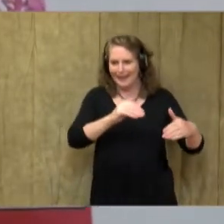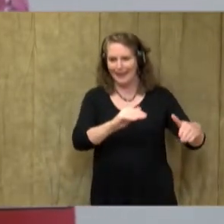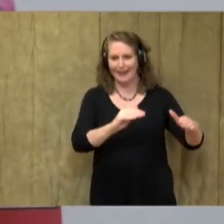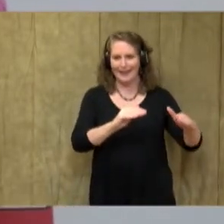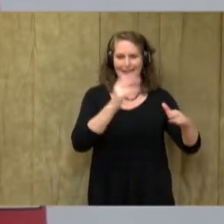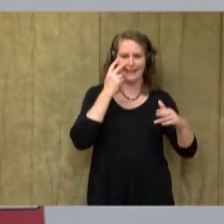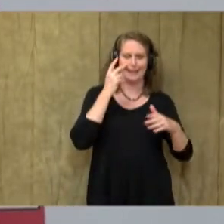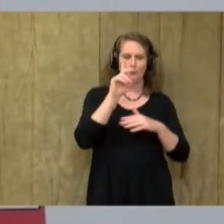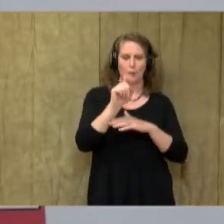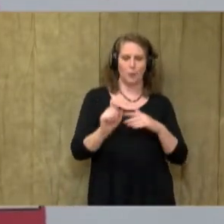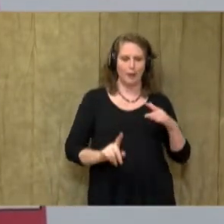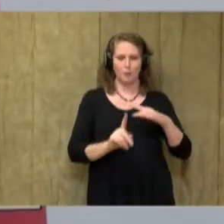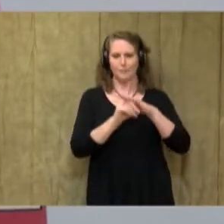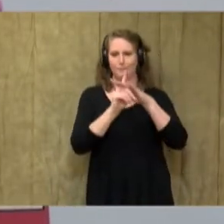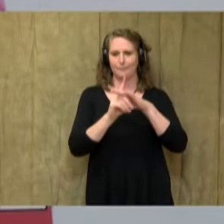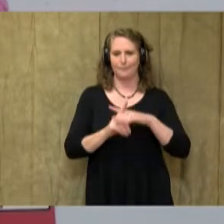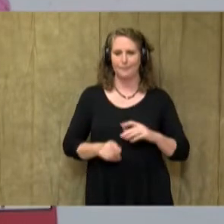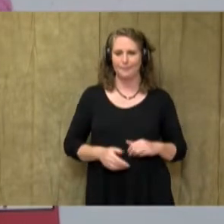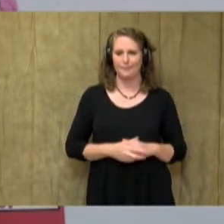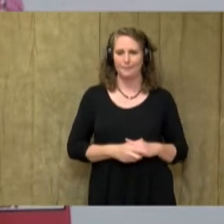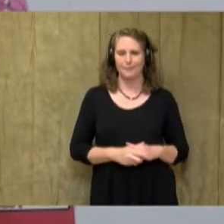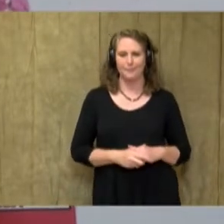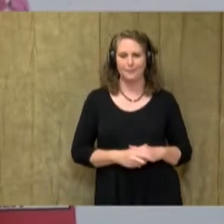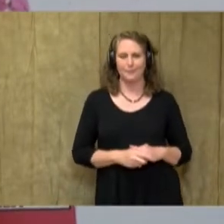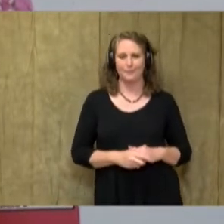See what question we have in here.